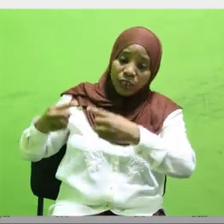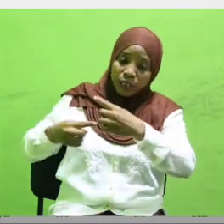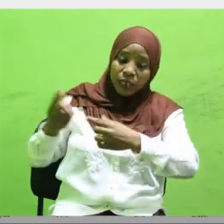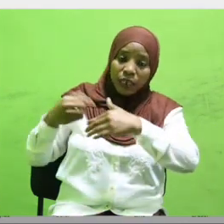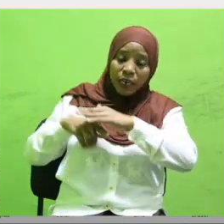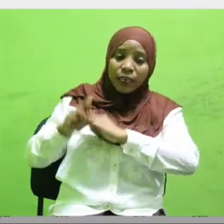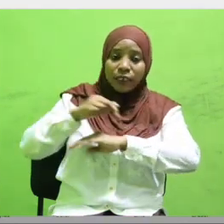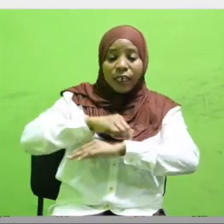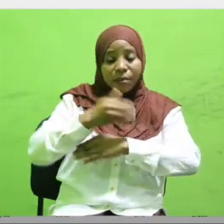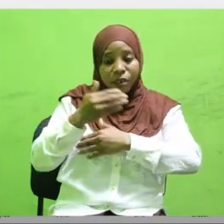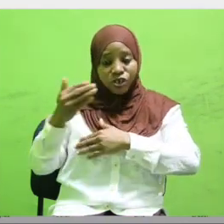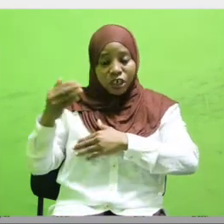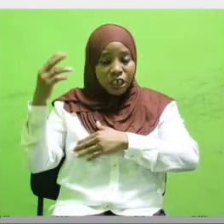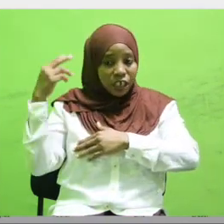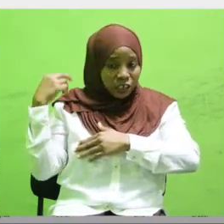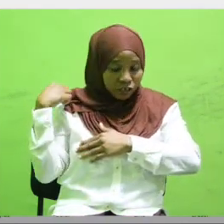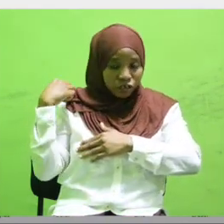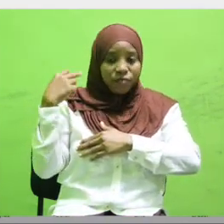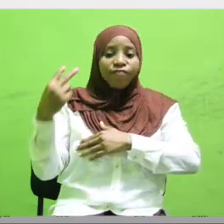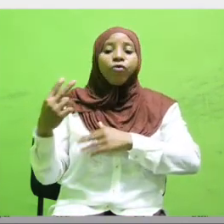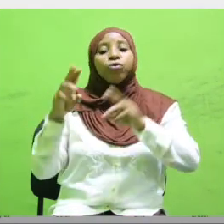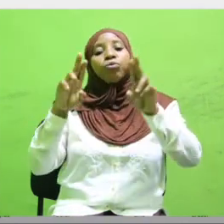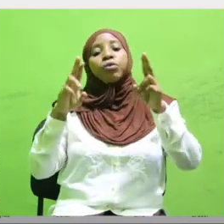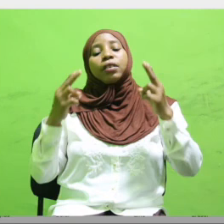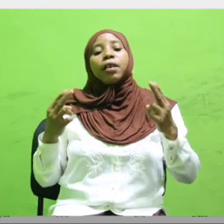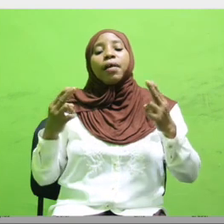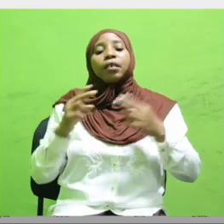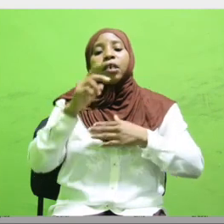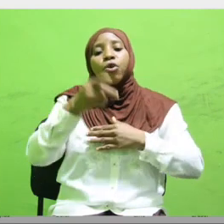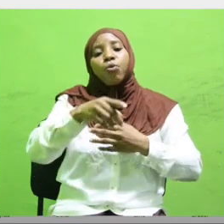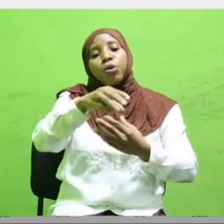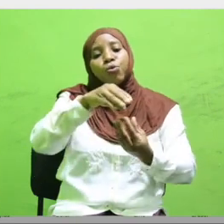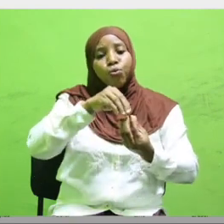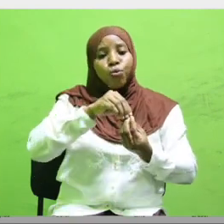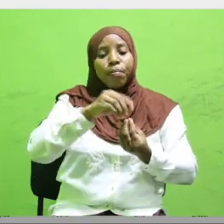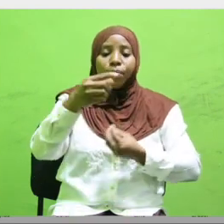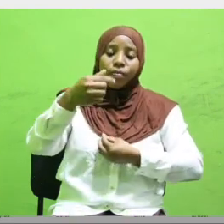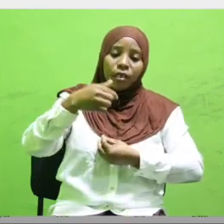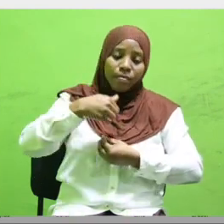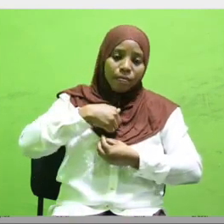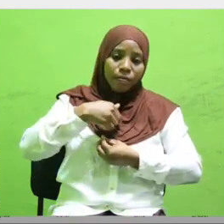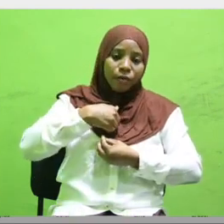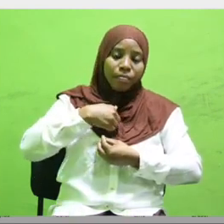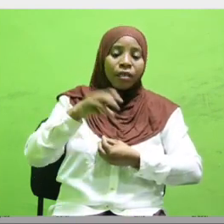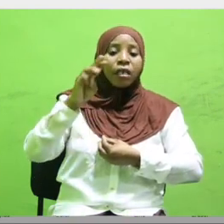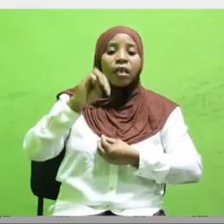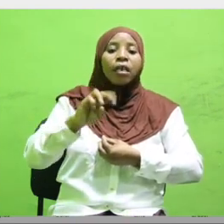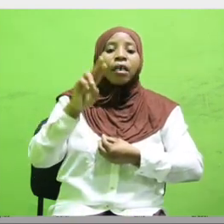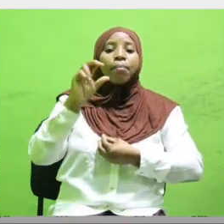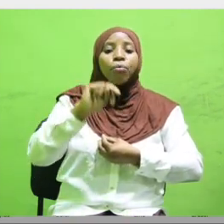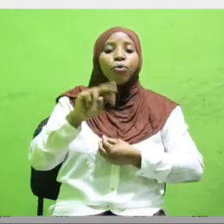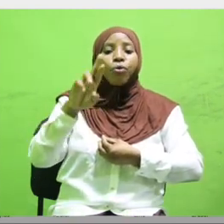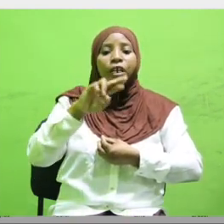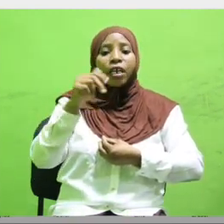I'd like to continue with this program, but for today, let us stop here. Join us next time as we continue